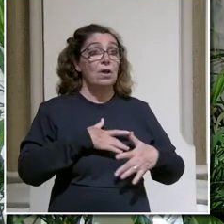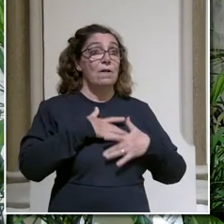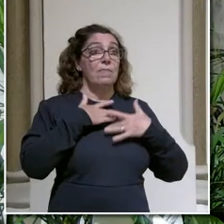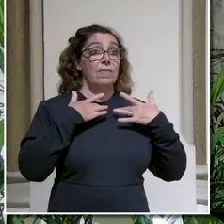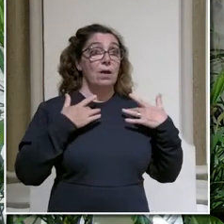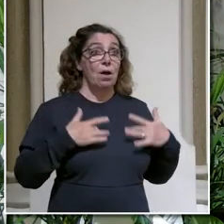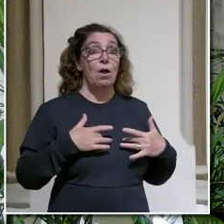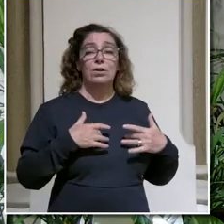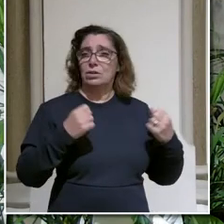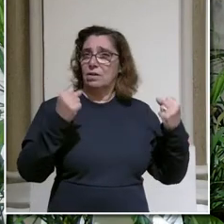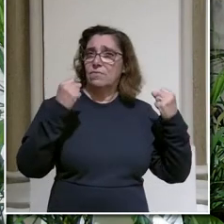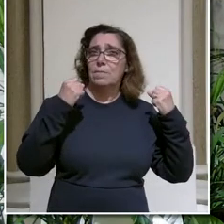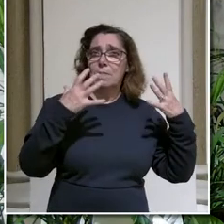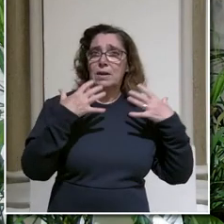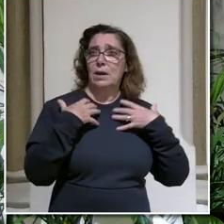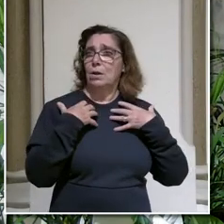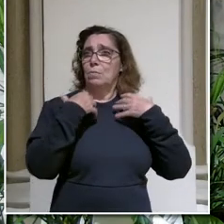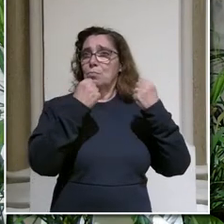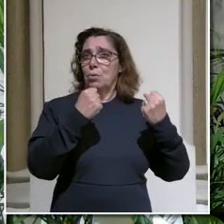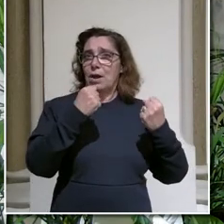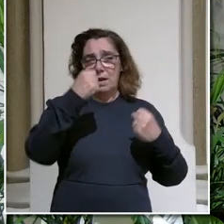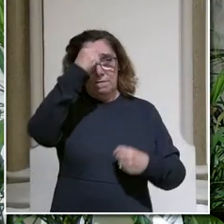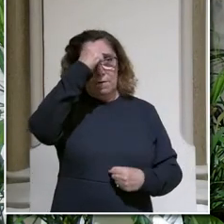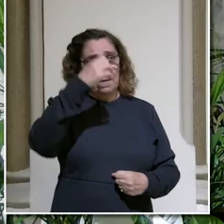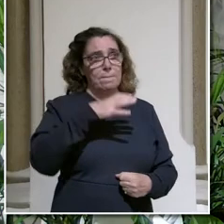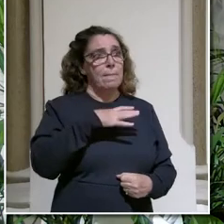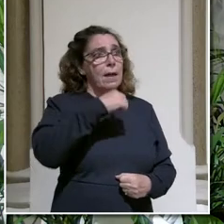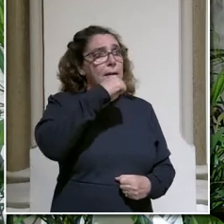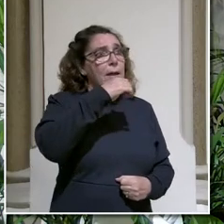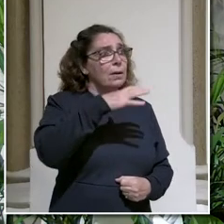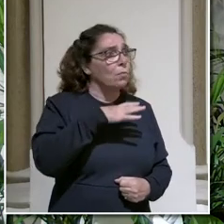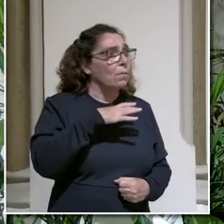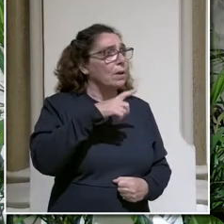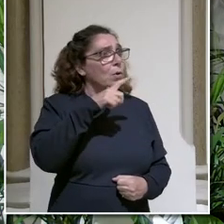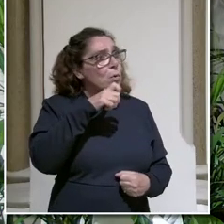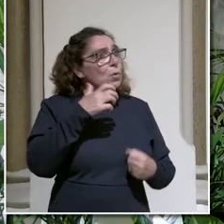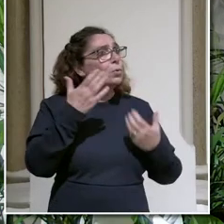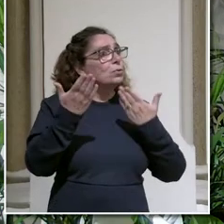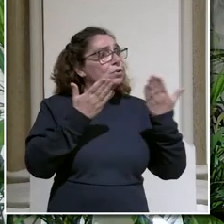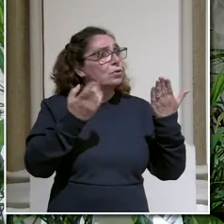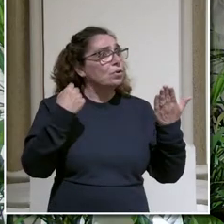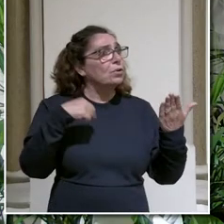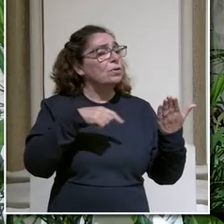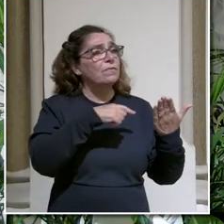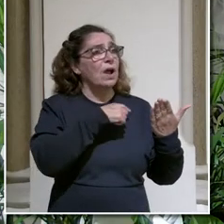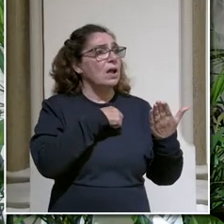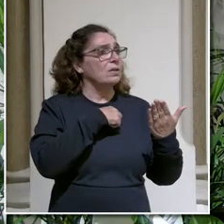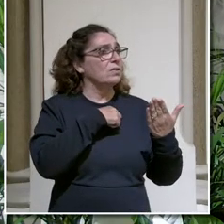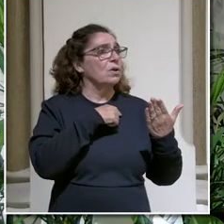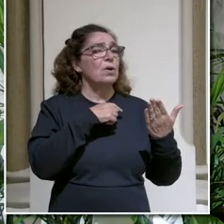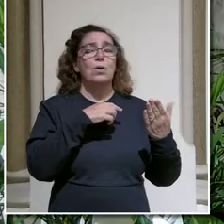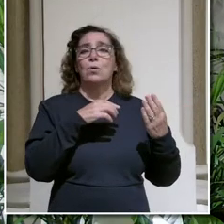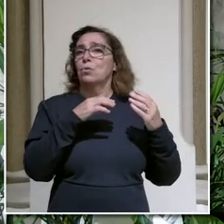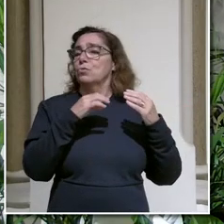countless brave men and women who serve us so selflessly.